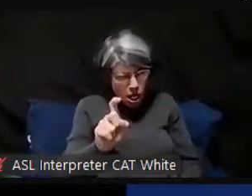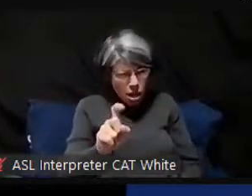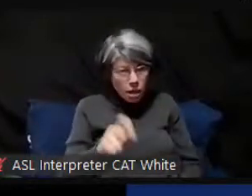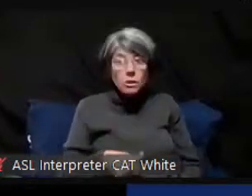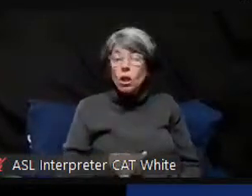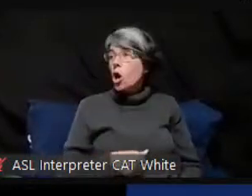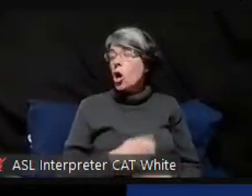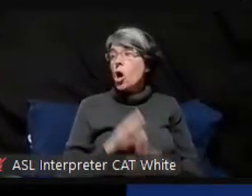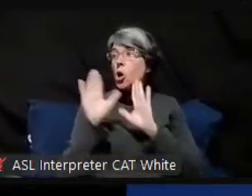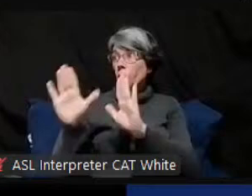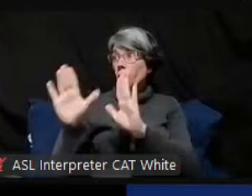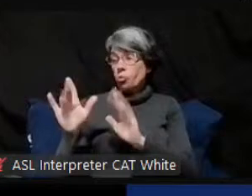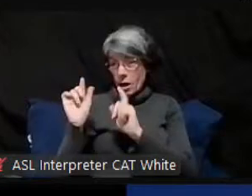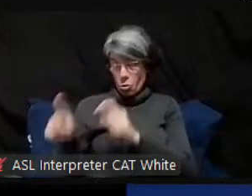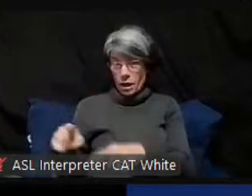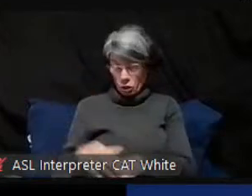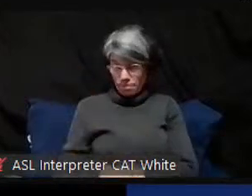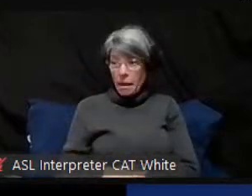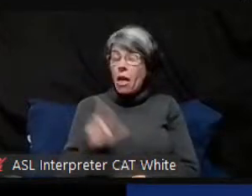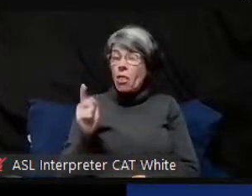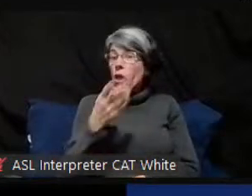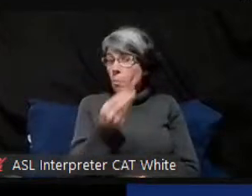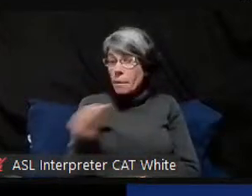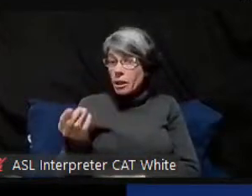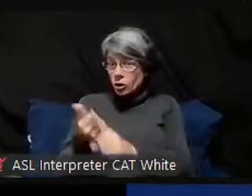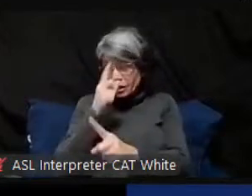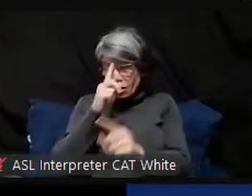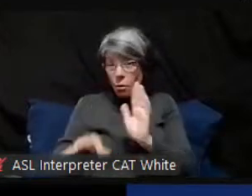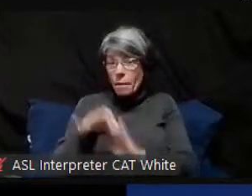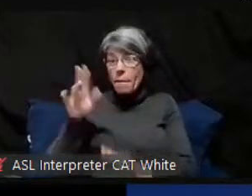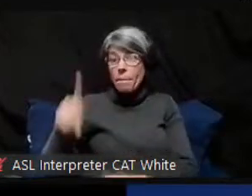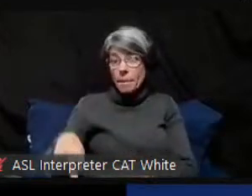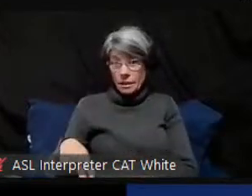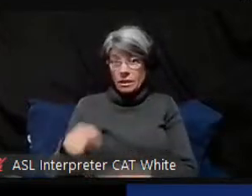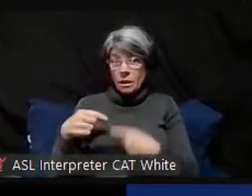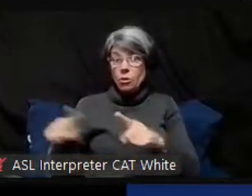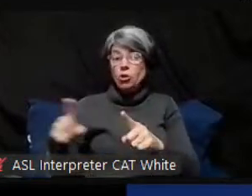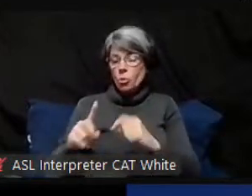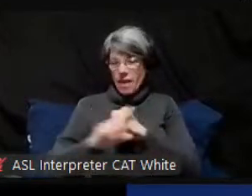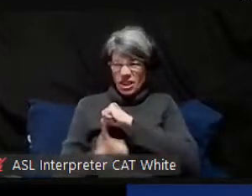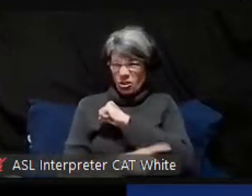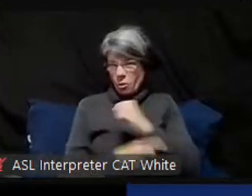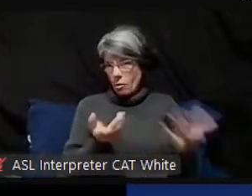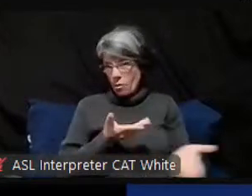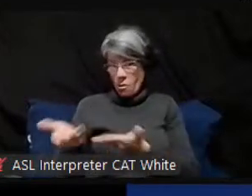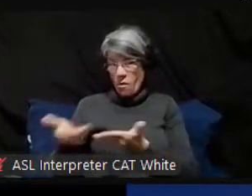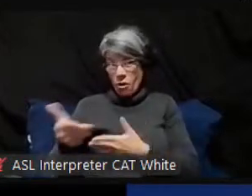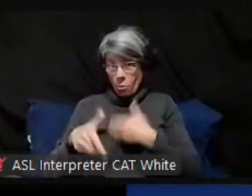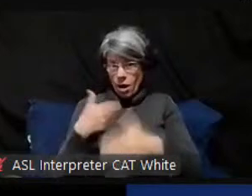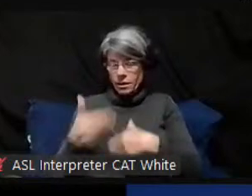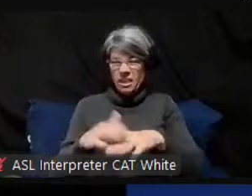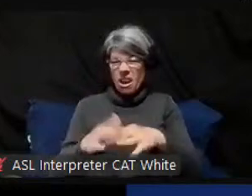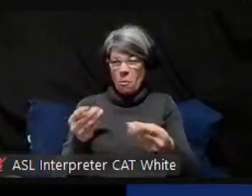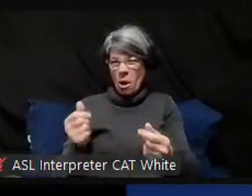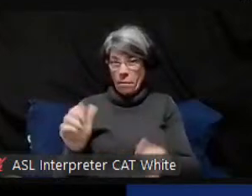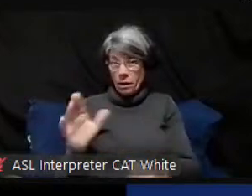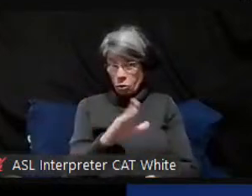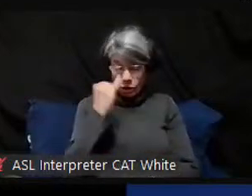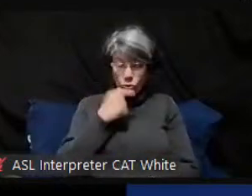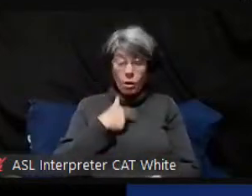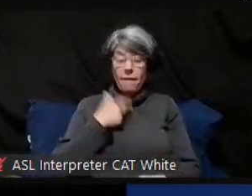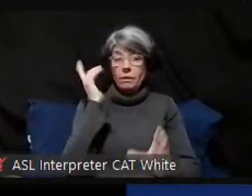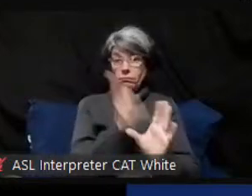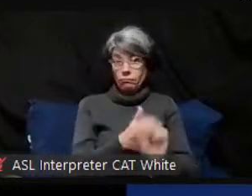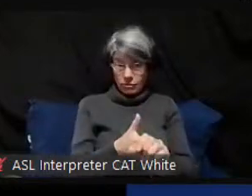Great question. Yes, so those materials will be picked up during the debris removal process on your property. So if you opt into